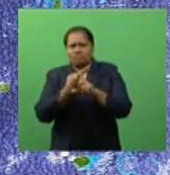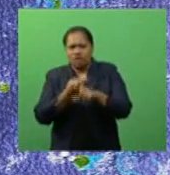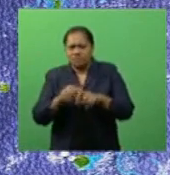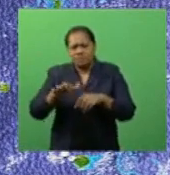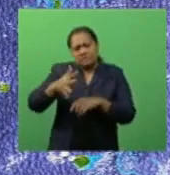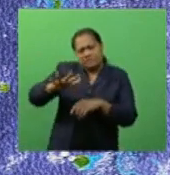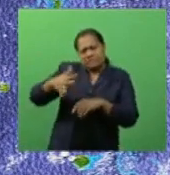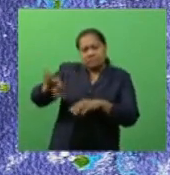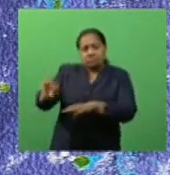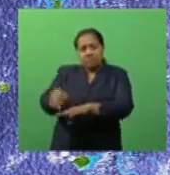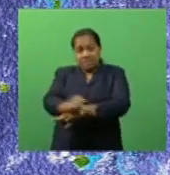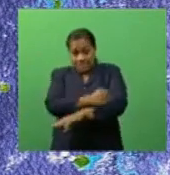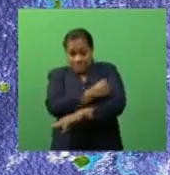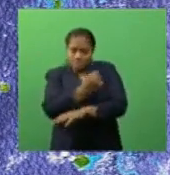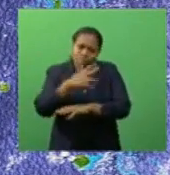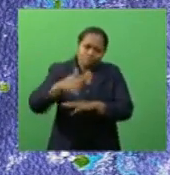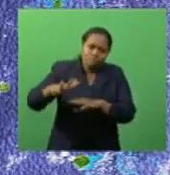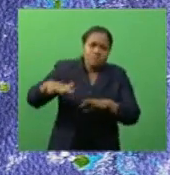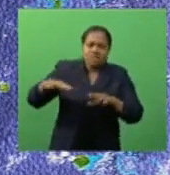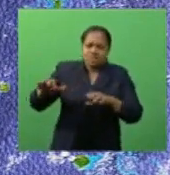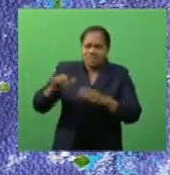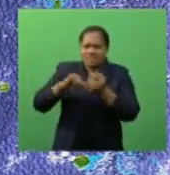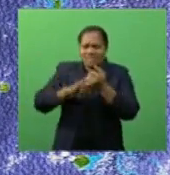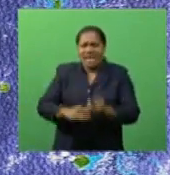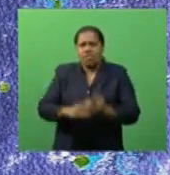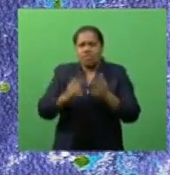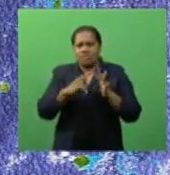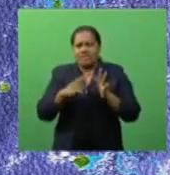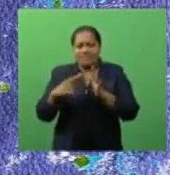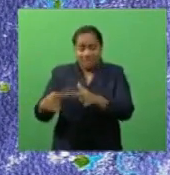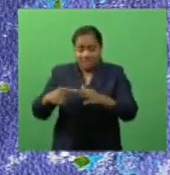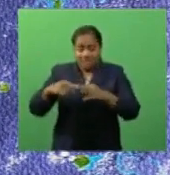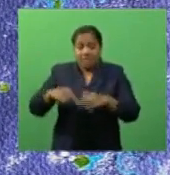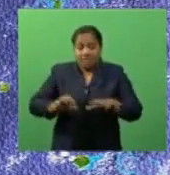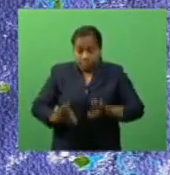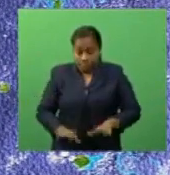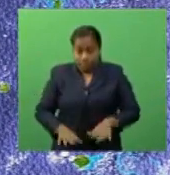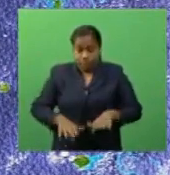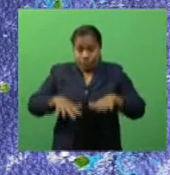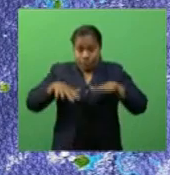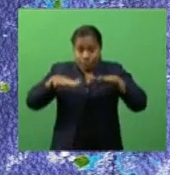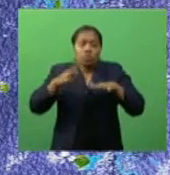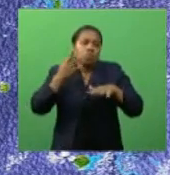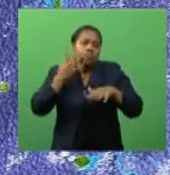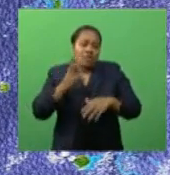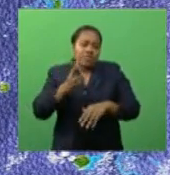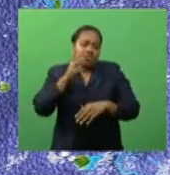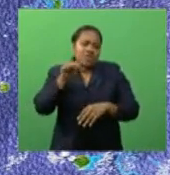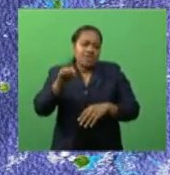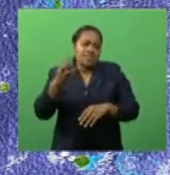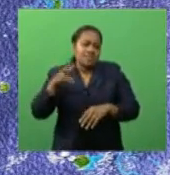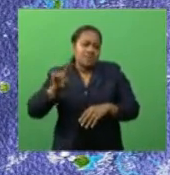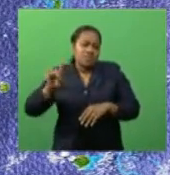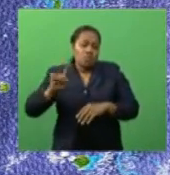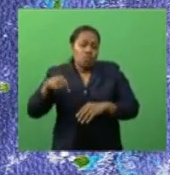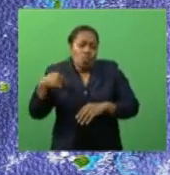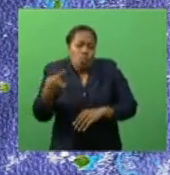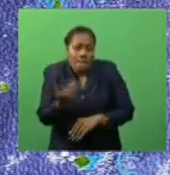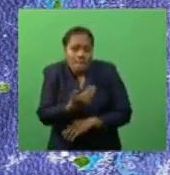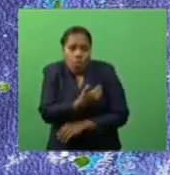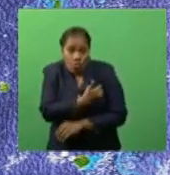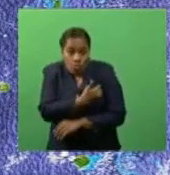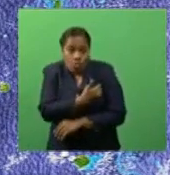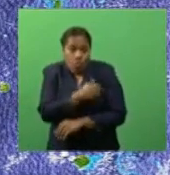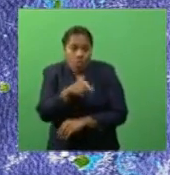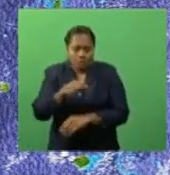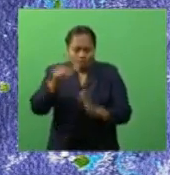seas, moderate southeast swells. Turning to the tides, the next high tide is at 3:31 tomorrow morning, with